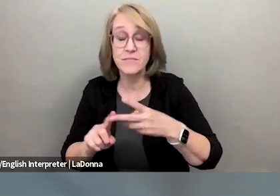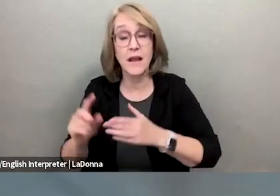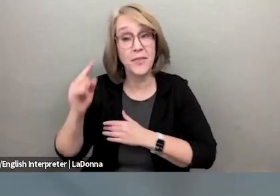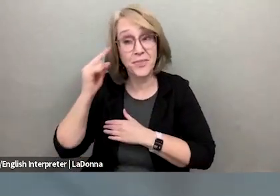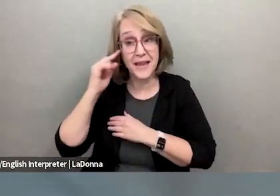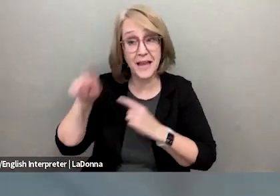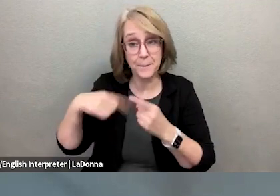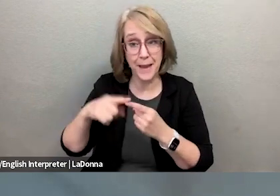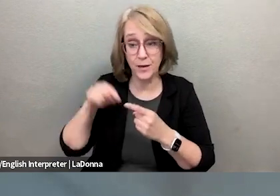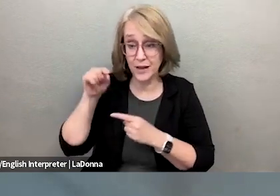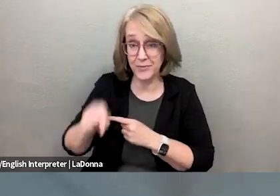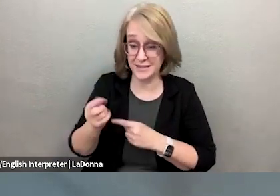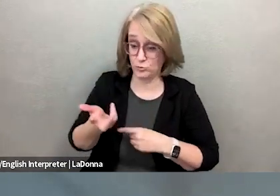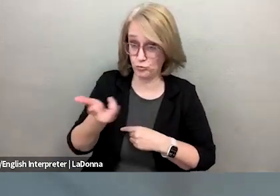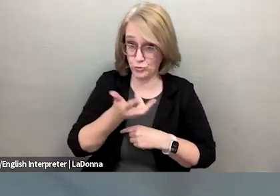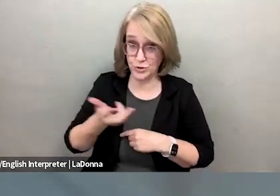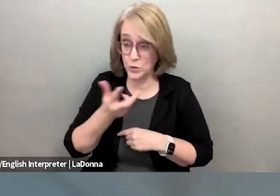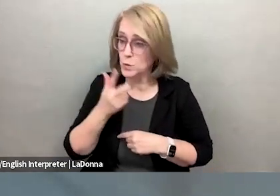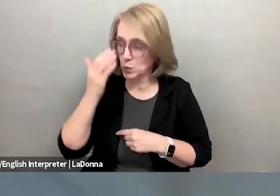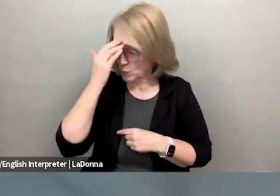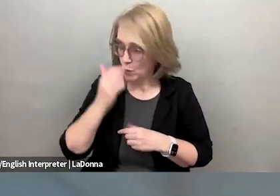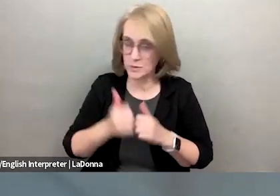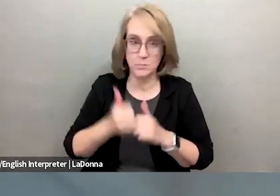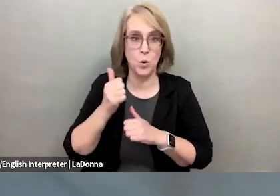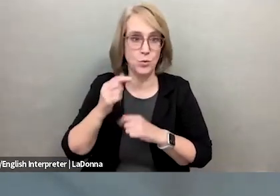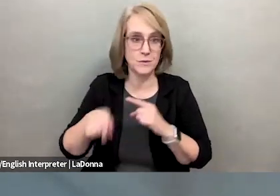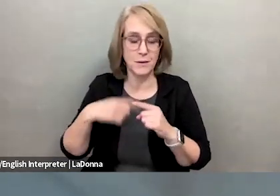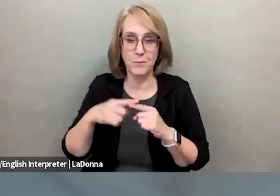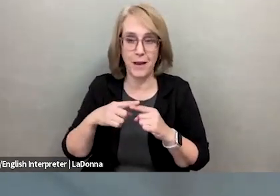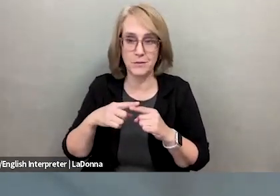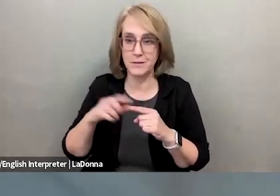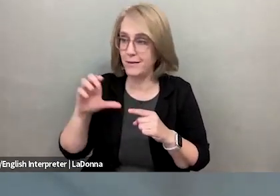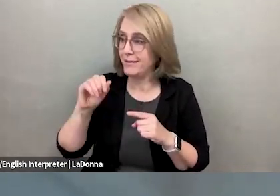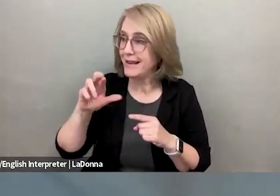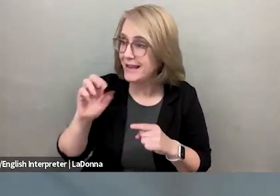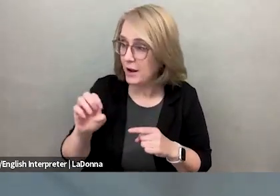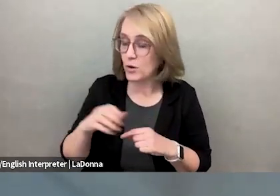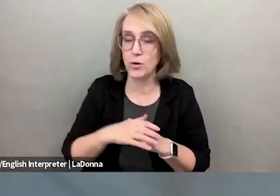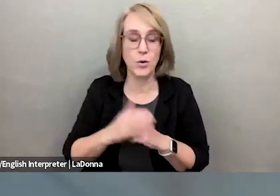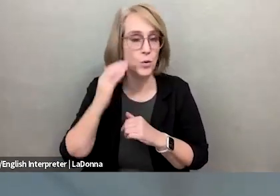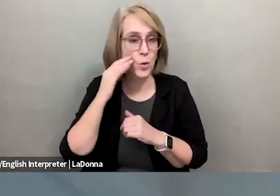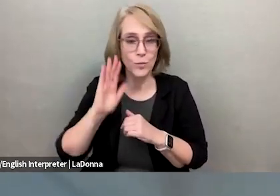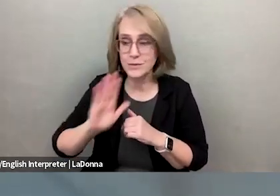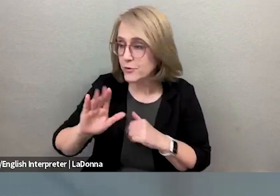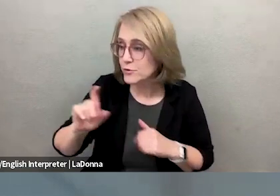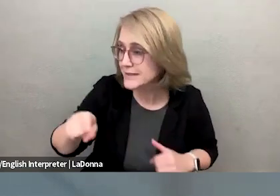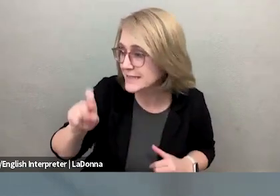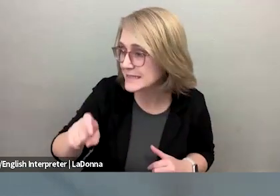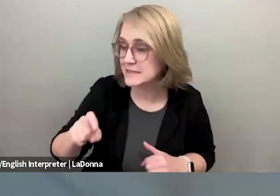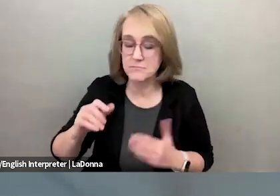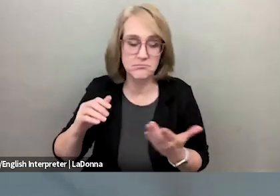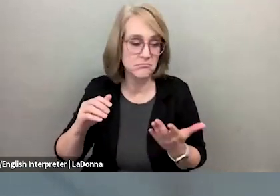this is the caregiving triad that knows the most about that individual's caregiving needs and moment